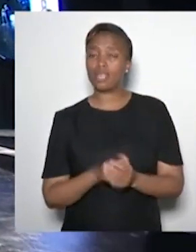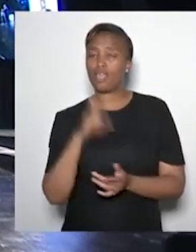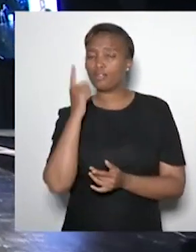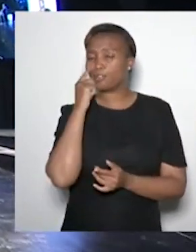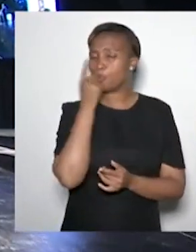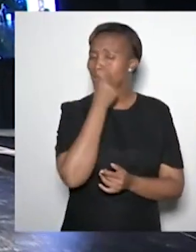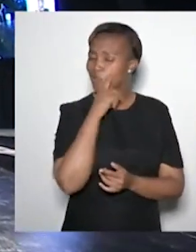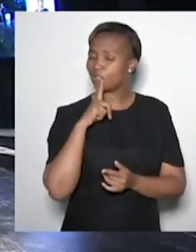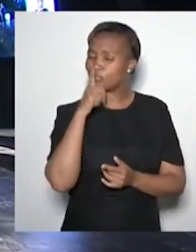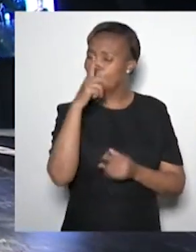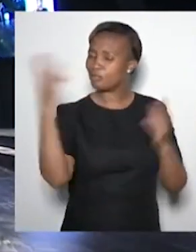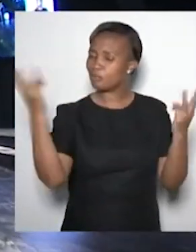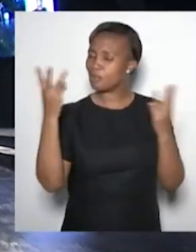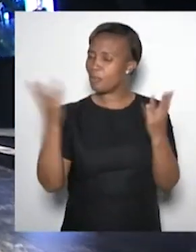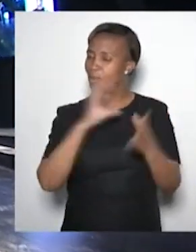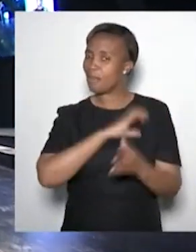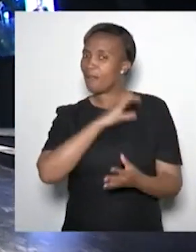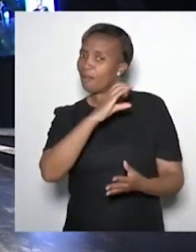for Christ.